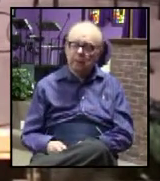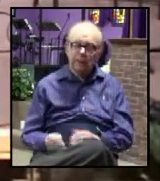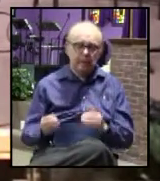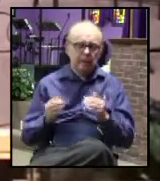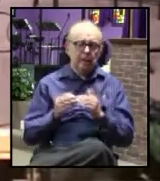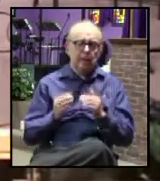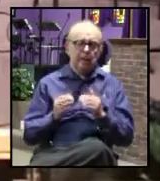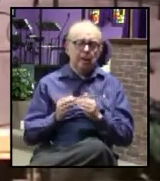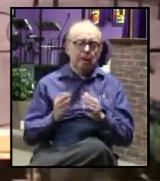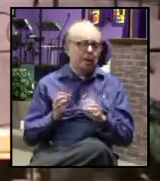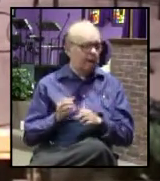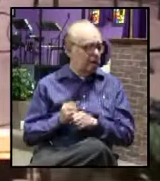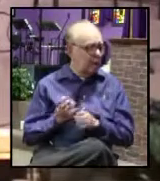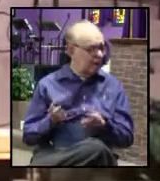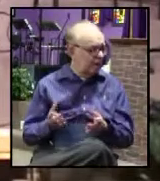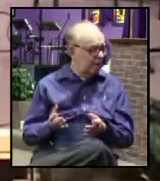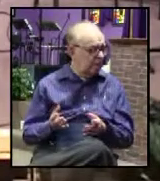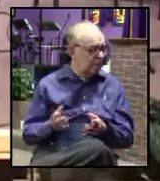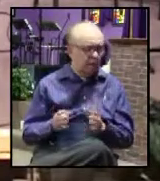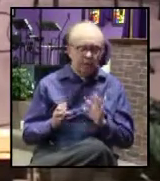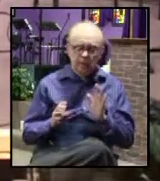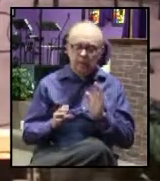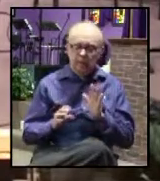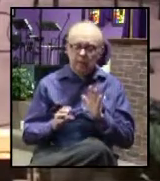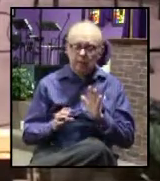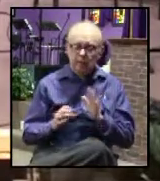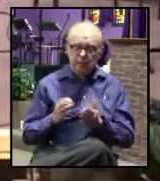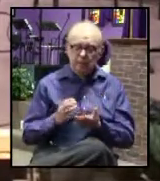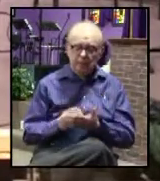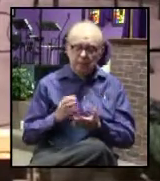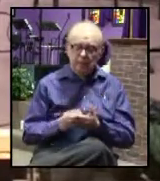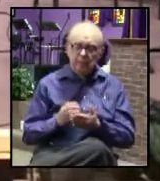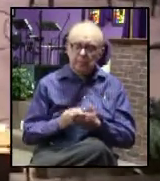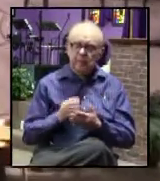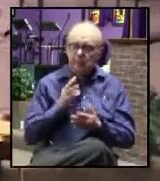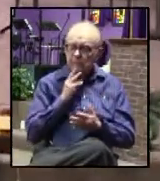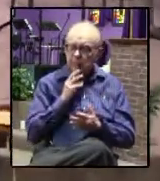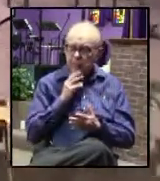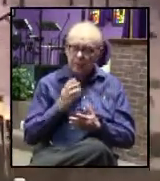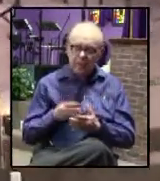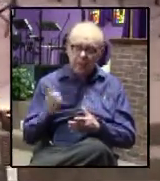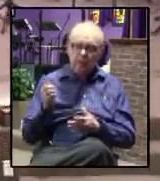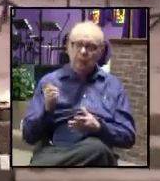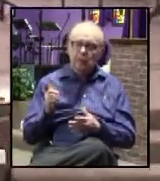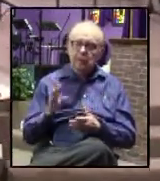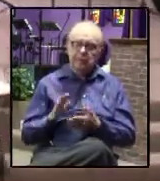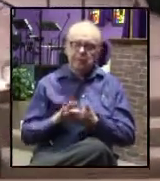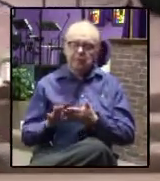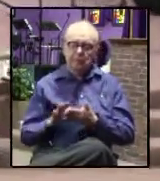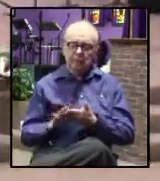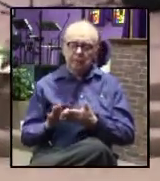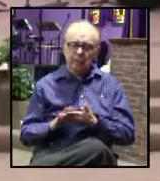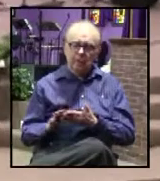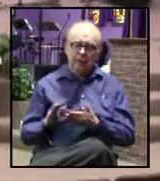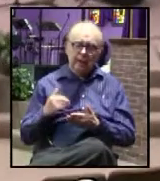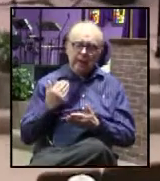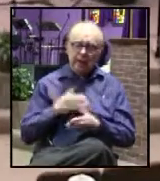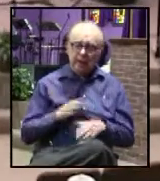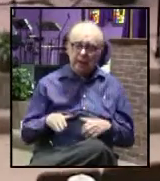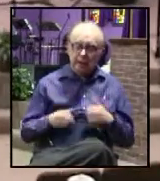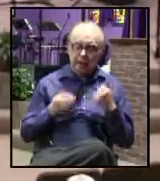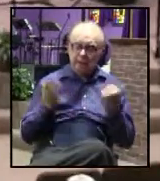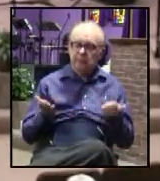It was like when you take a pitcher of water that's dirty and one that's clean. That's our